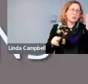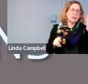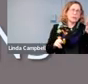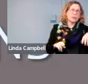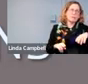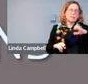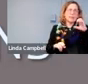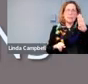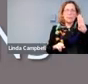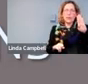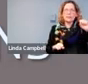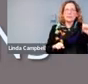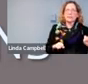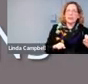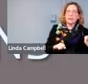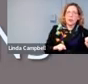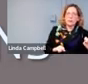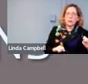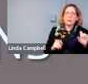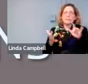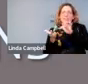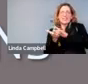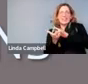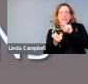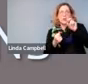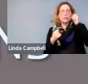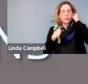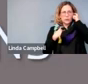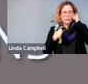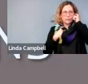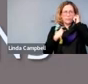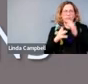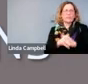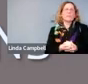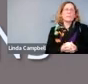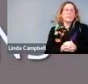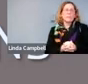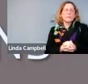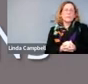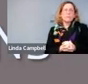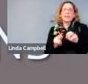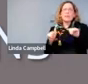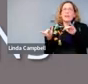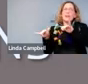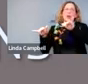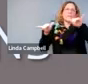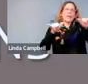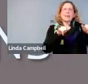They're working on very different ecosystems in southern Nova Scotia, Cape Breton, New Brunswick.